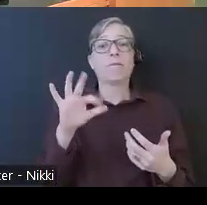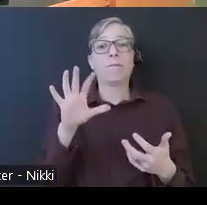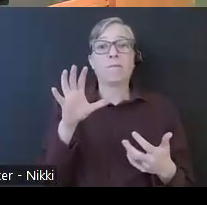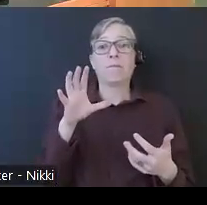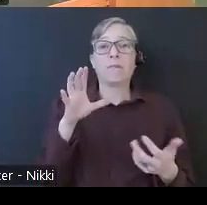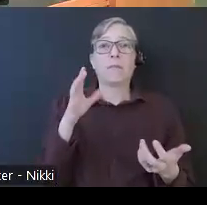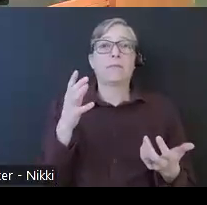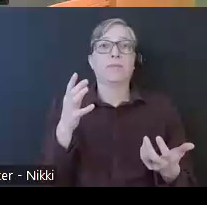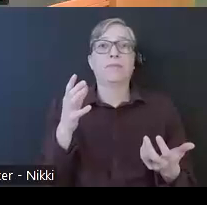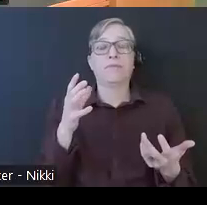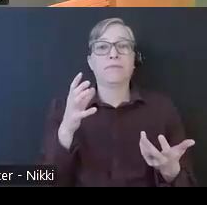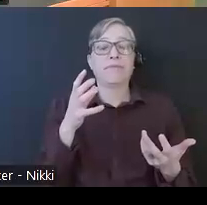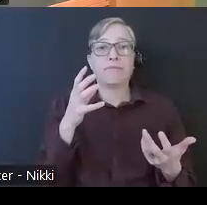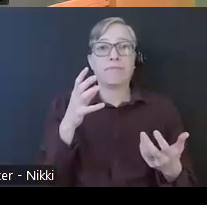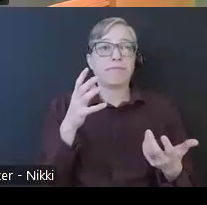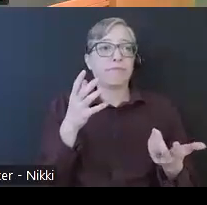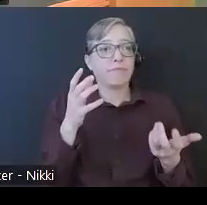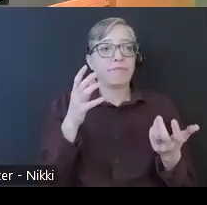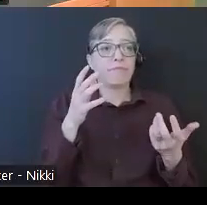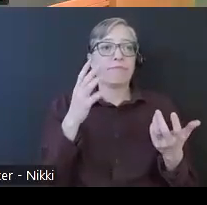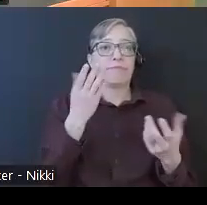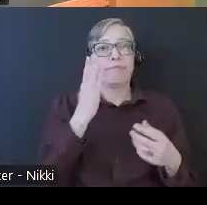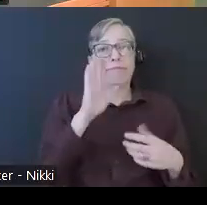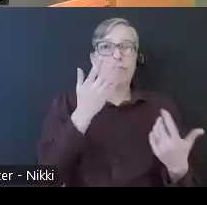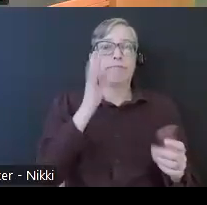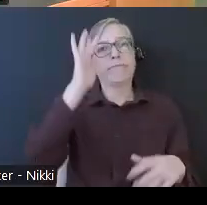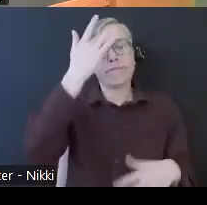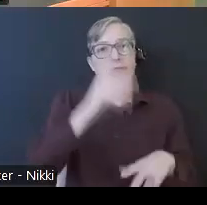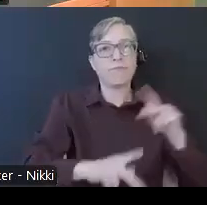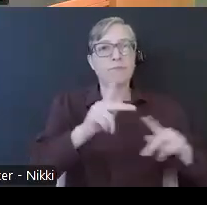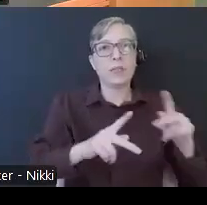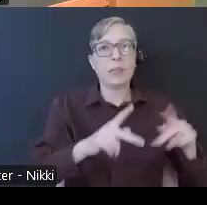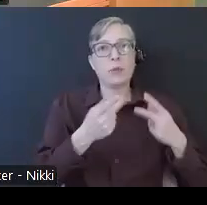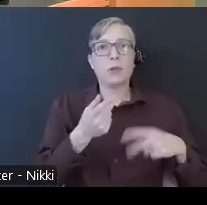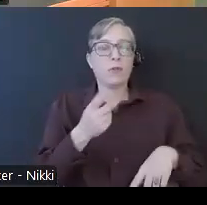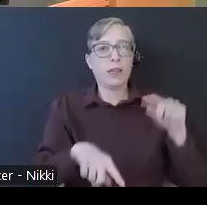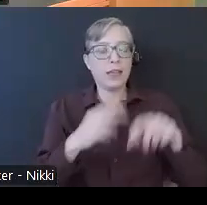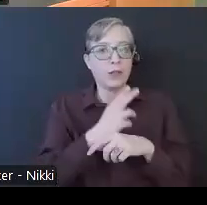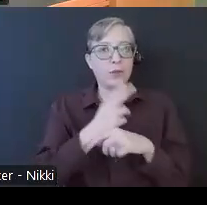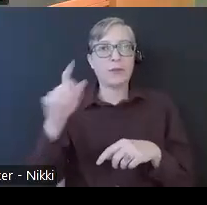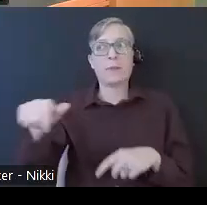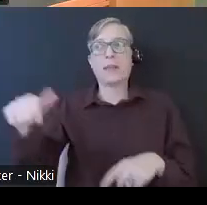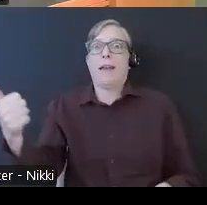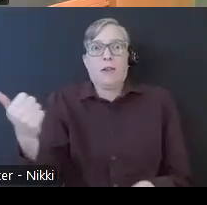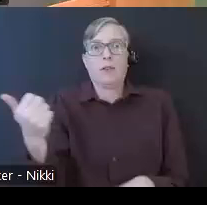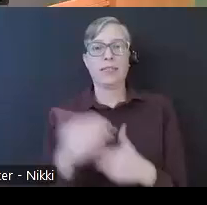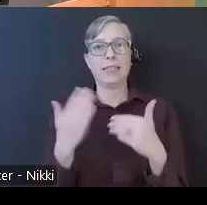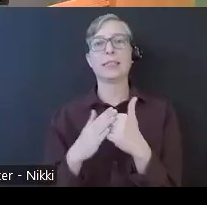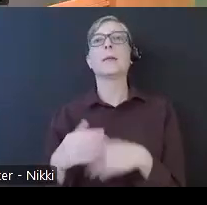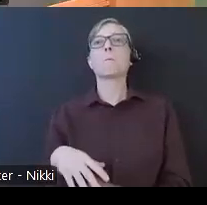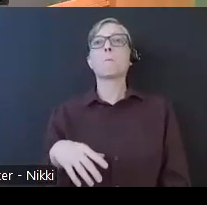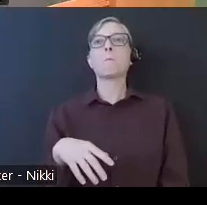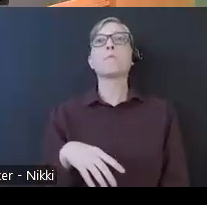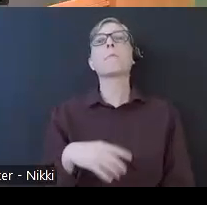And so there's some real issues about that too. There's something a colleague had published a paper called the 1%